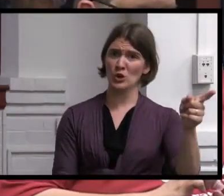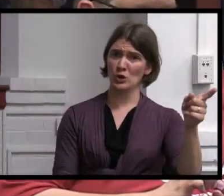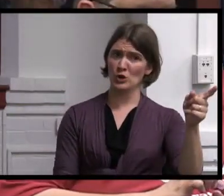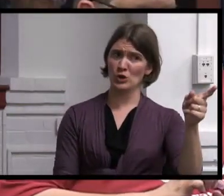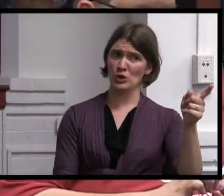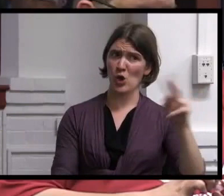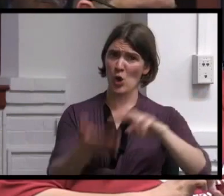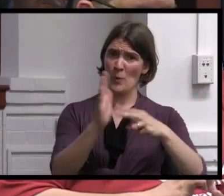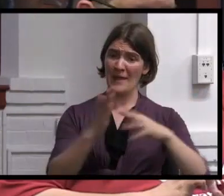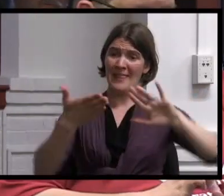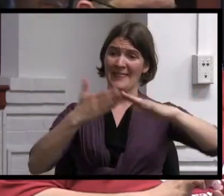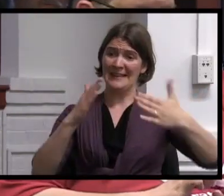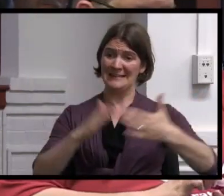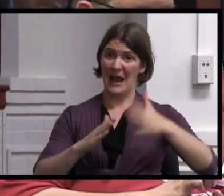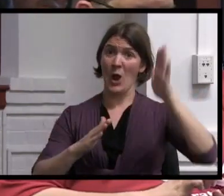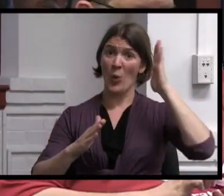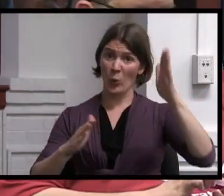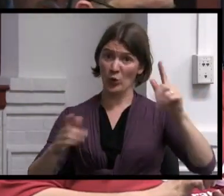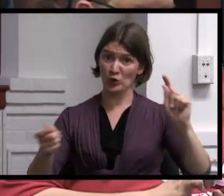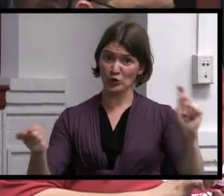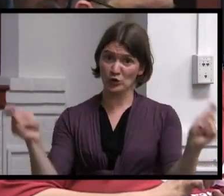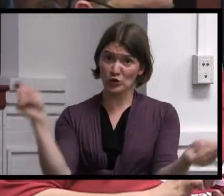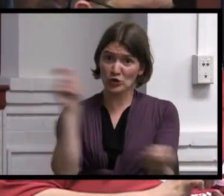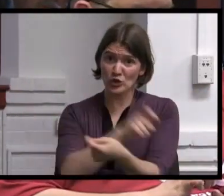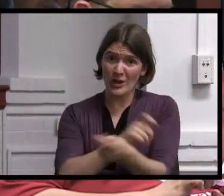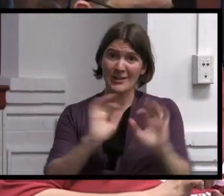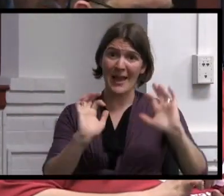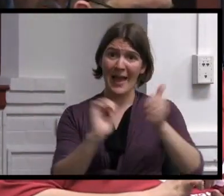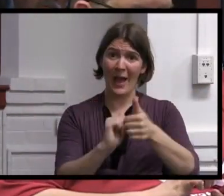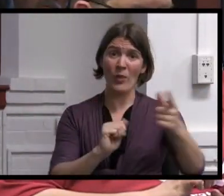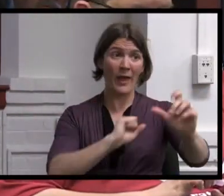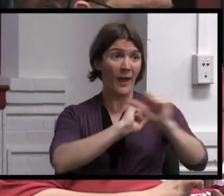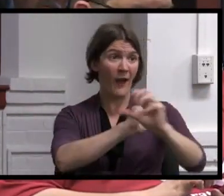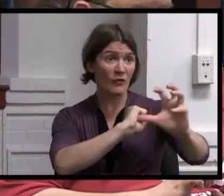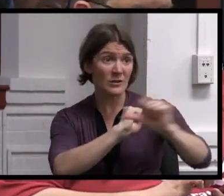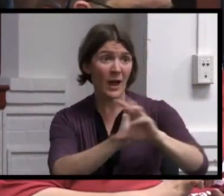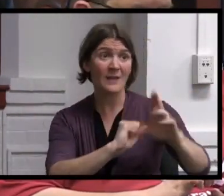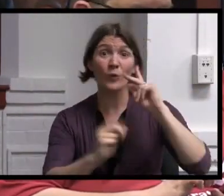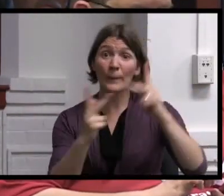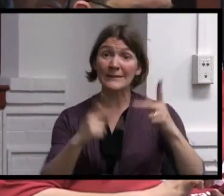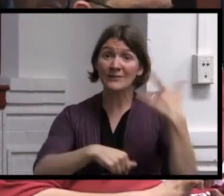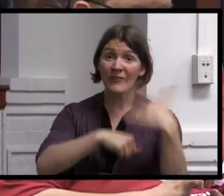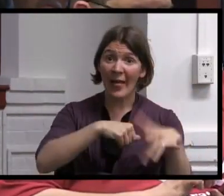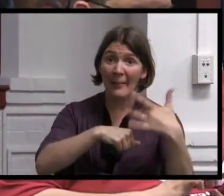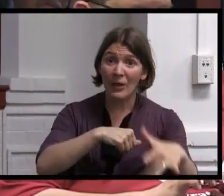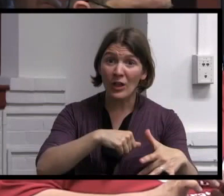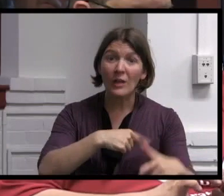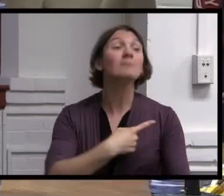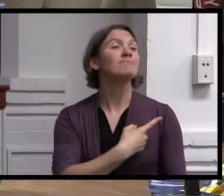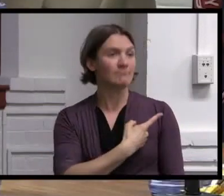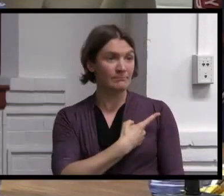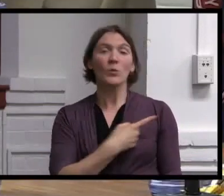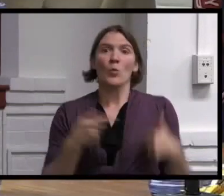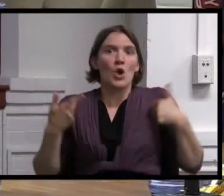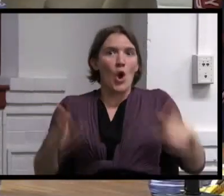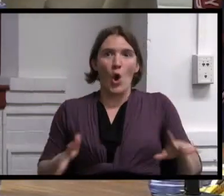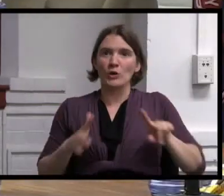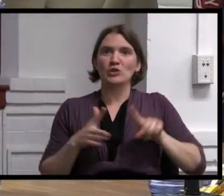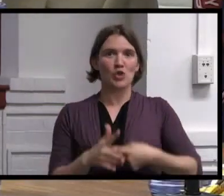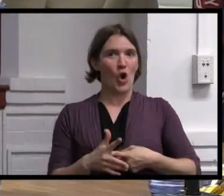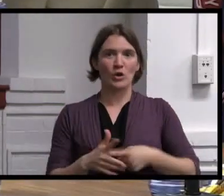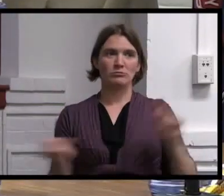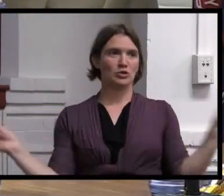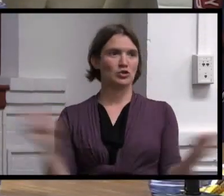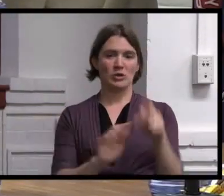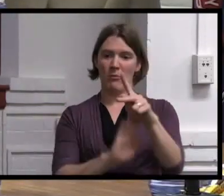that the town is going to change how it does recruiting? Is that We've already begun that effort,